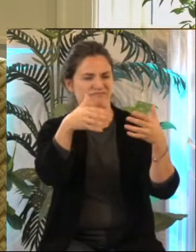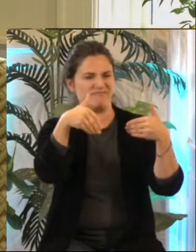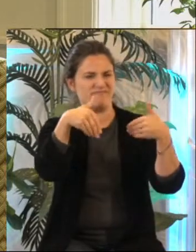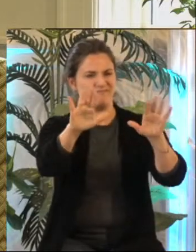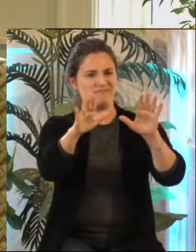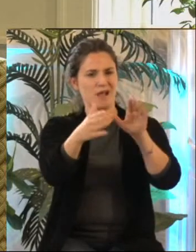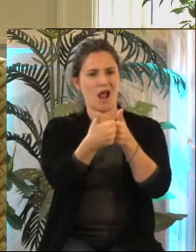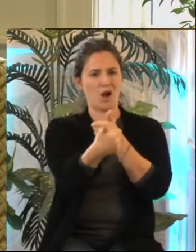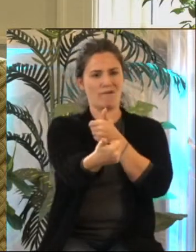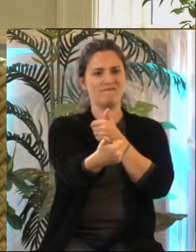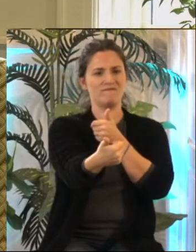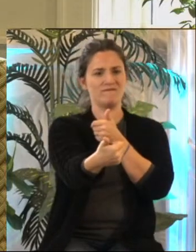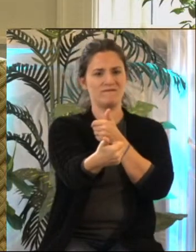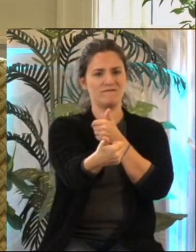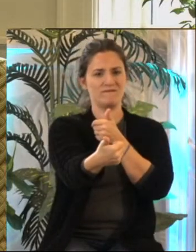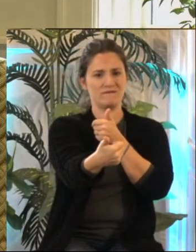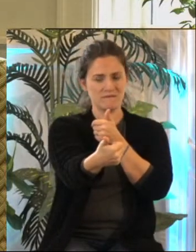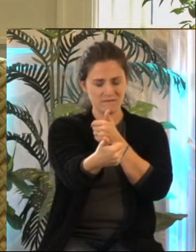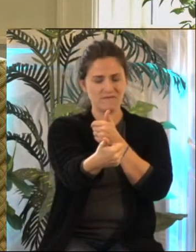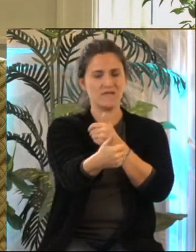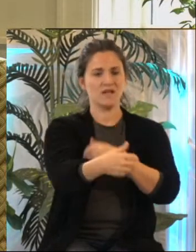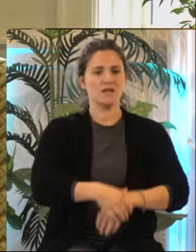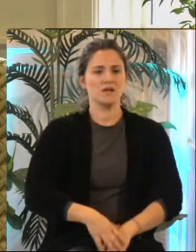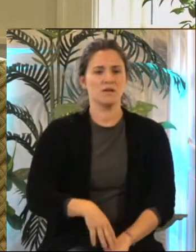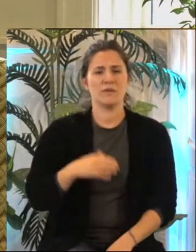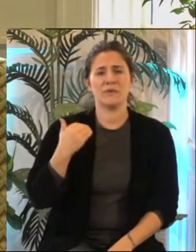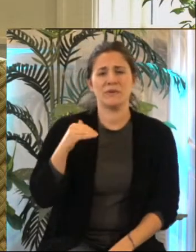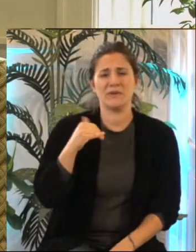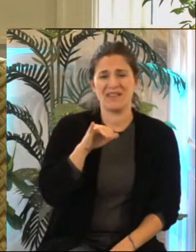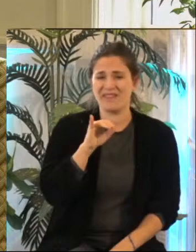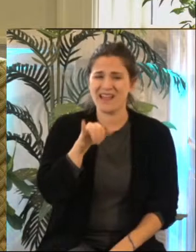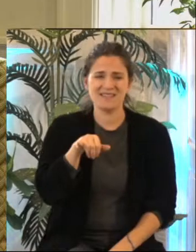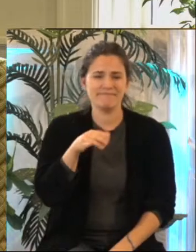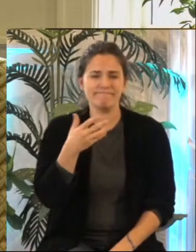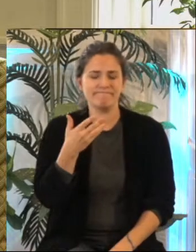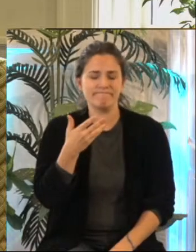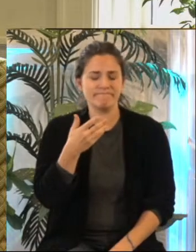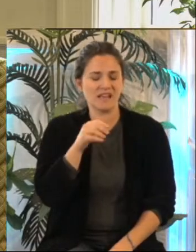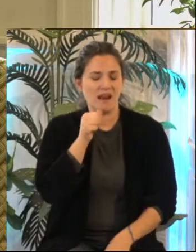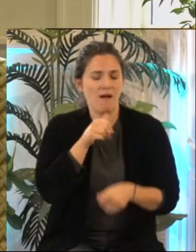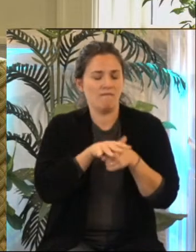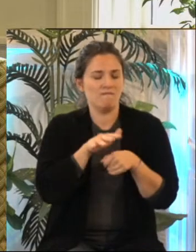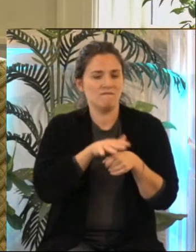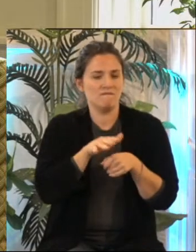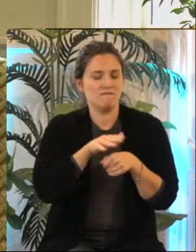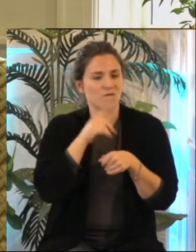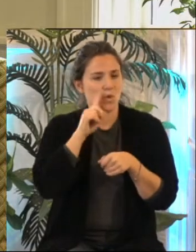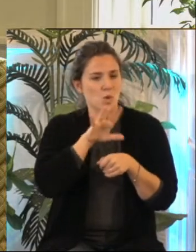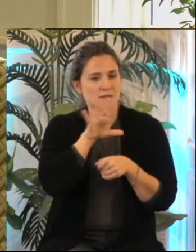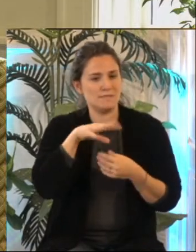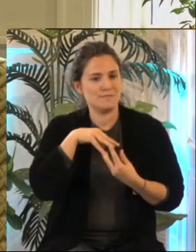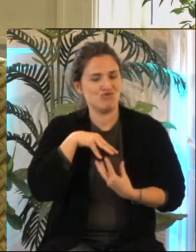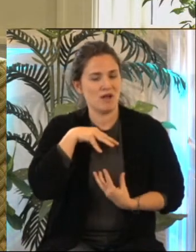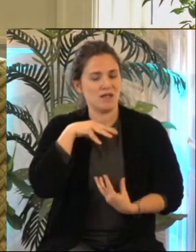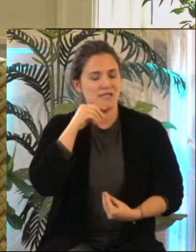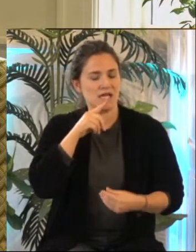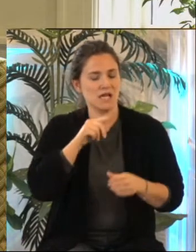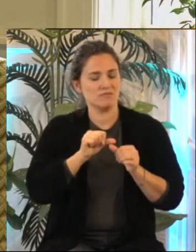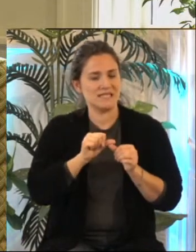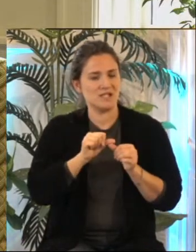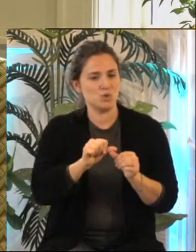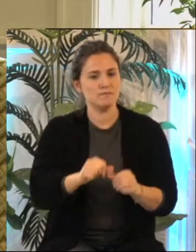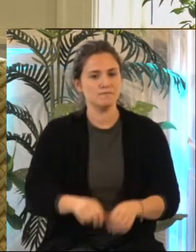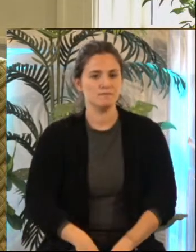But, that's really a pretty anemic spirituality if you're just taking care of